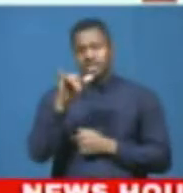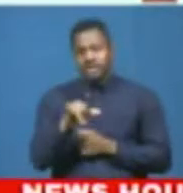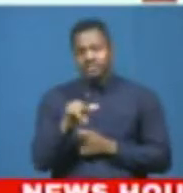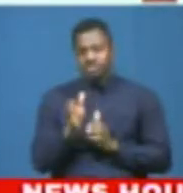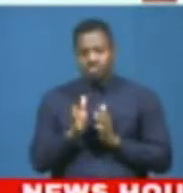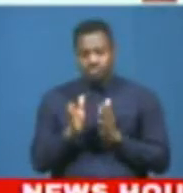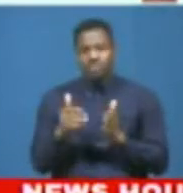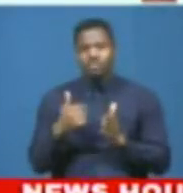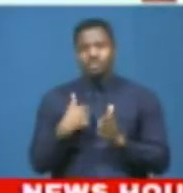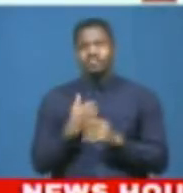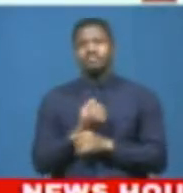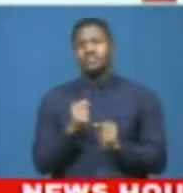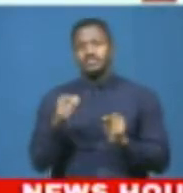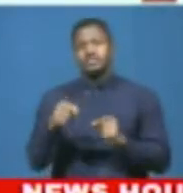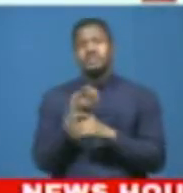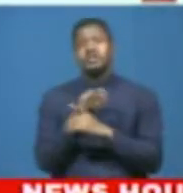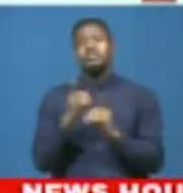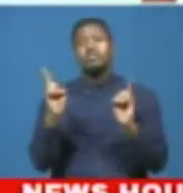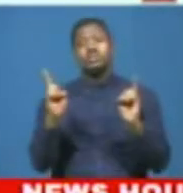can save this democracy.